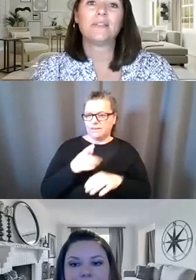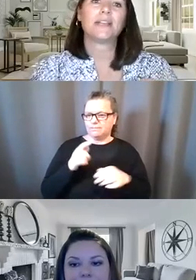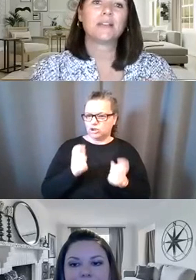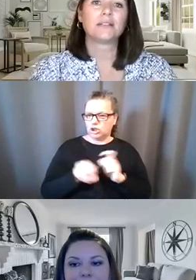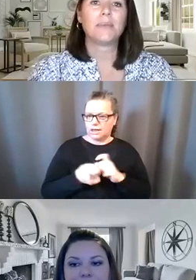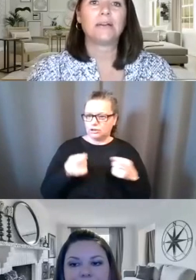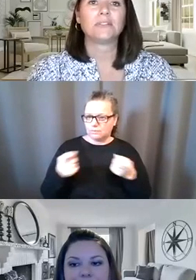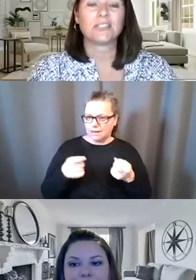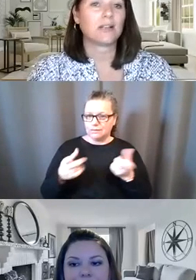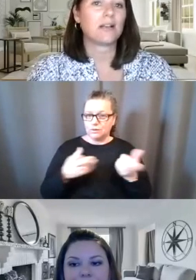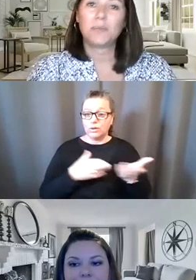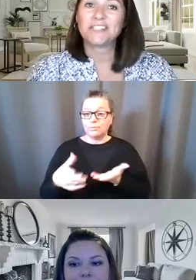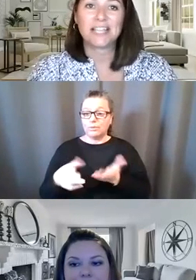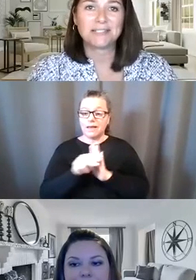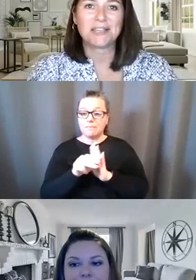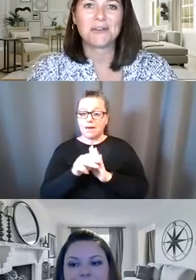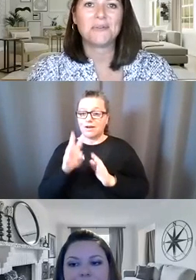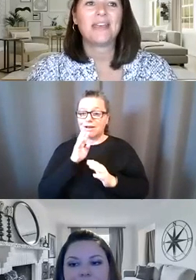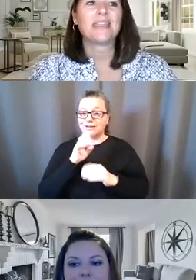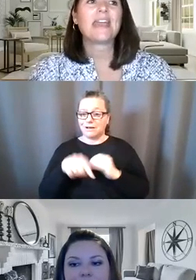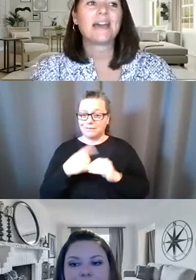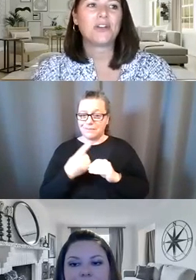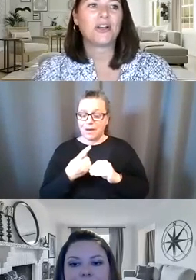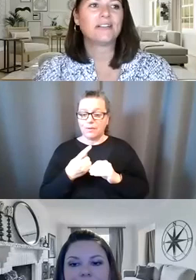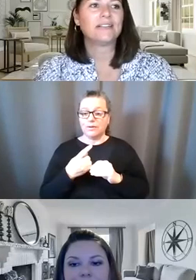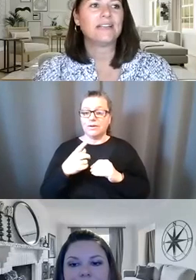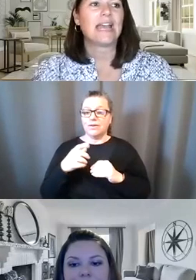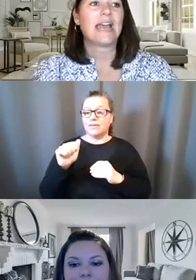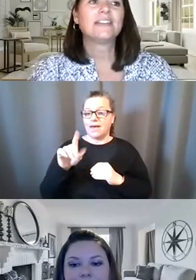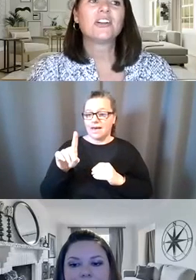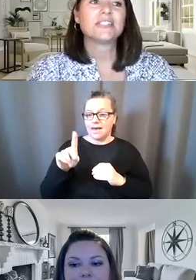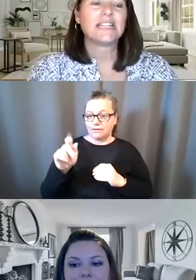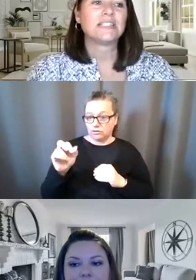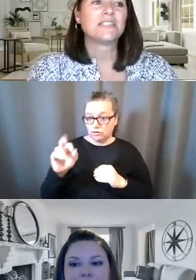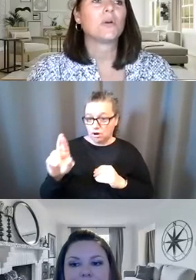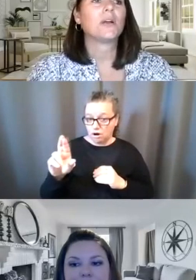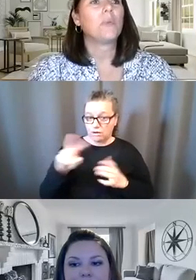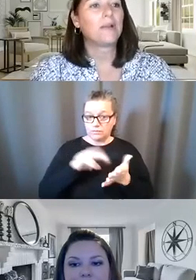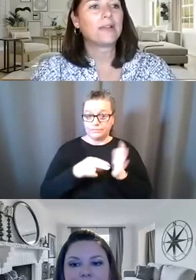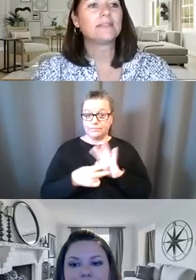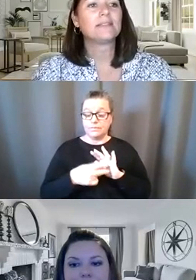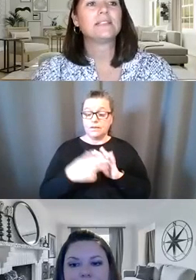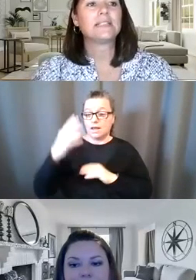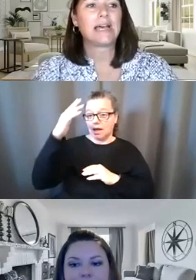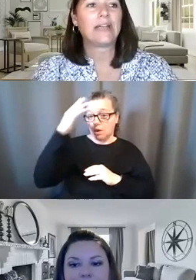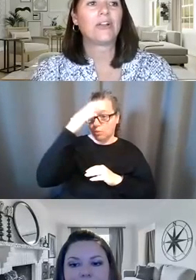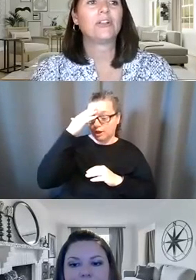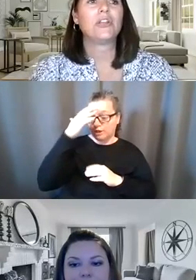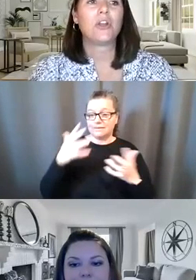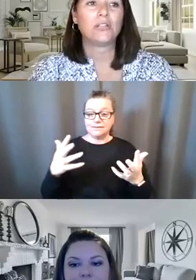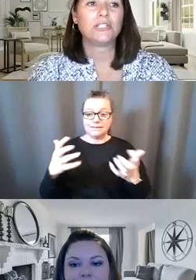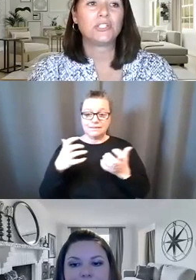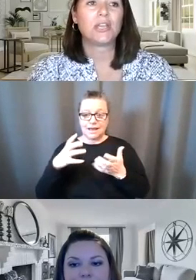model that I talked about just a couple of slides ago, the ADKAR. ADKAR stands for awareness,